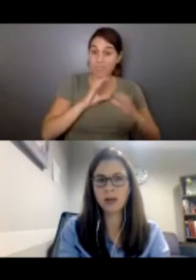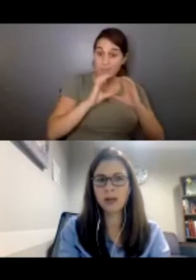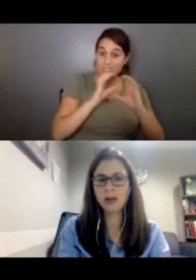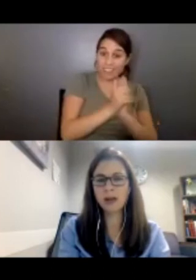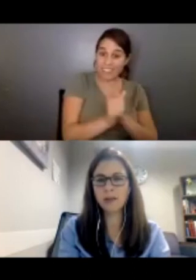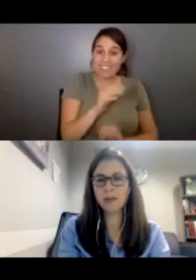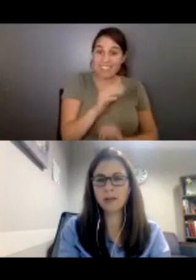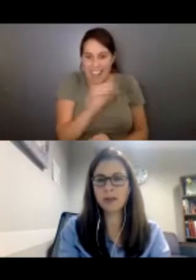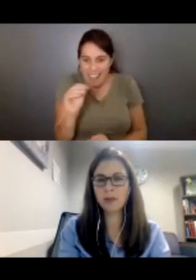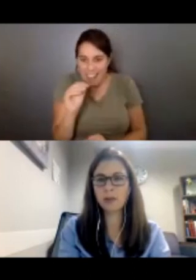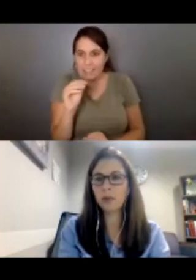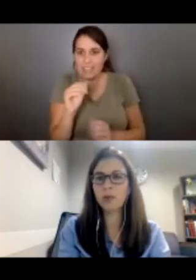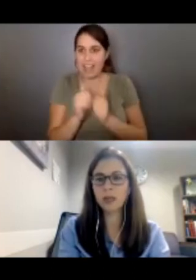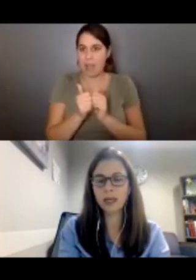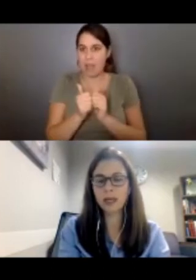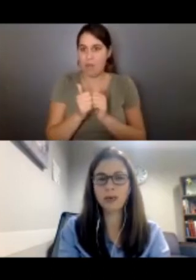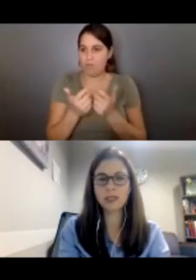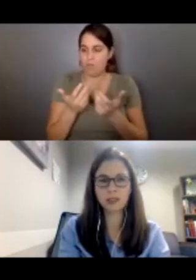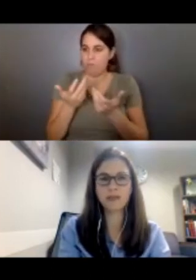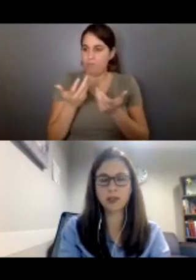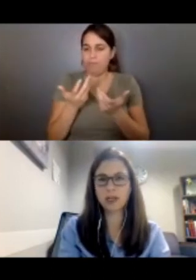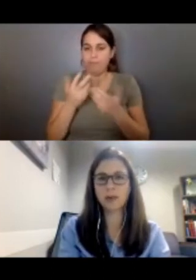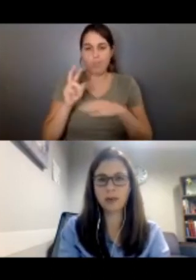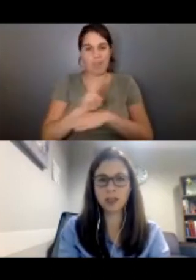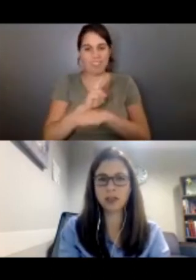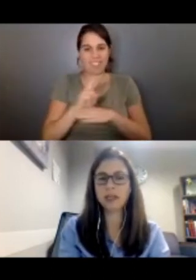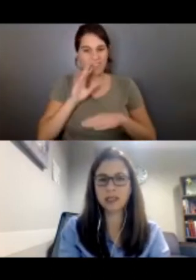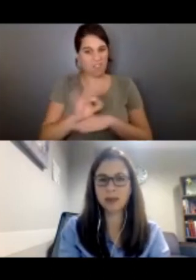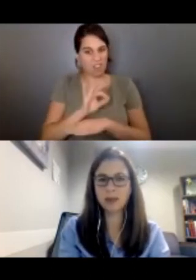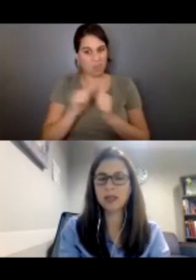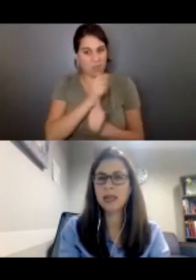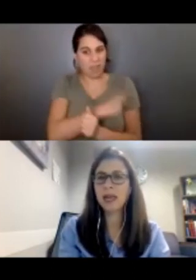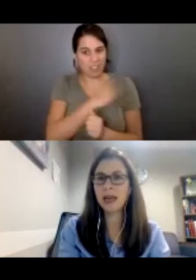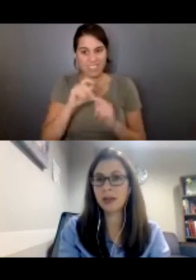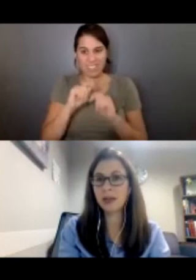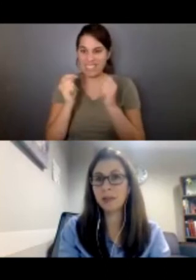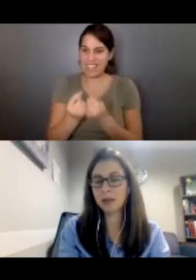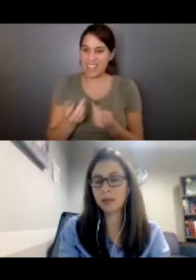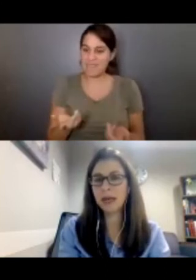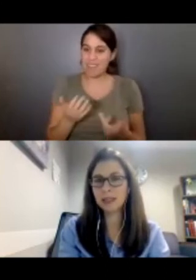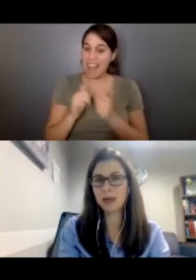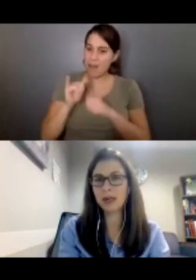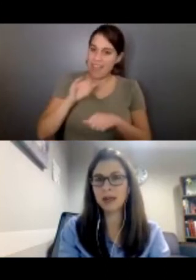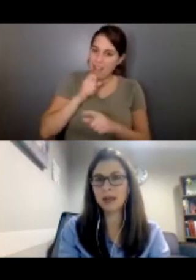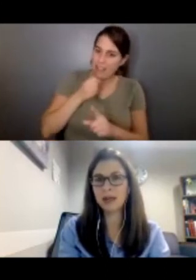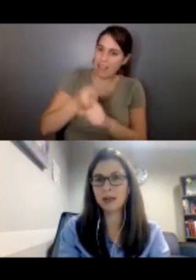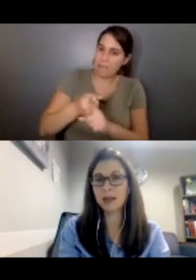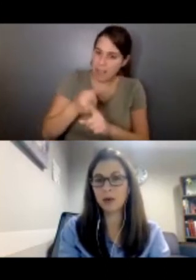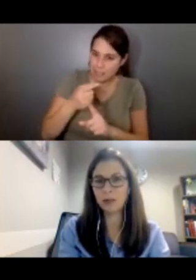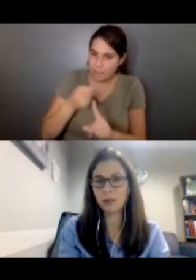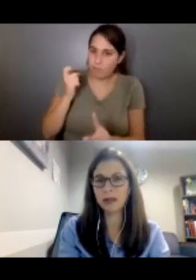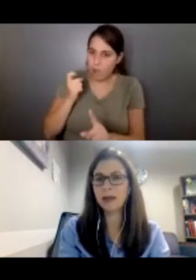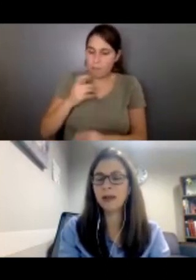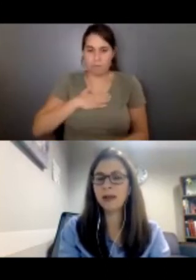how, more broadly, how residents are functioning with patients and team members and how that can be impacted by their